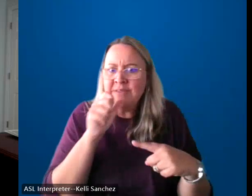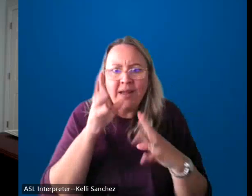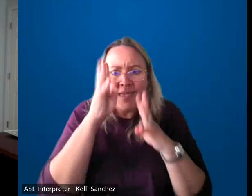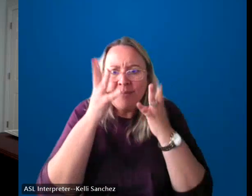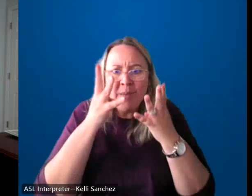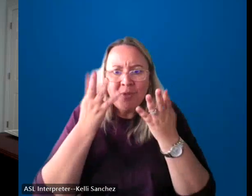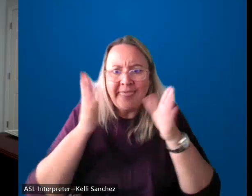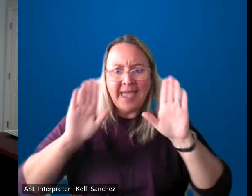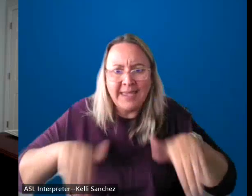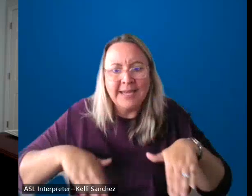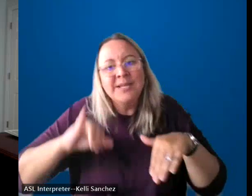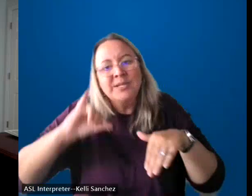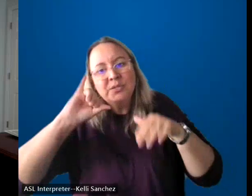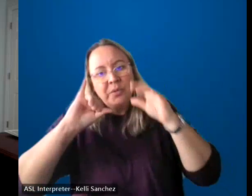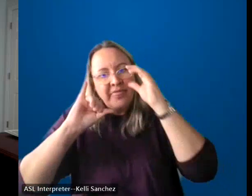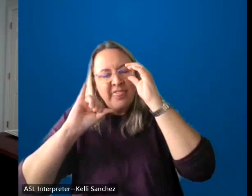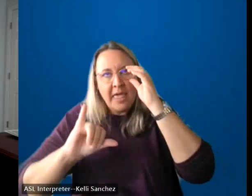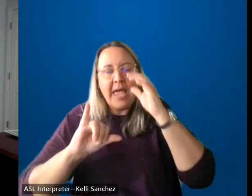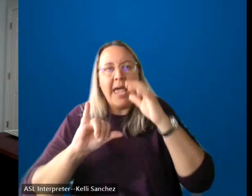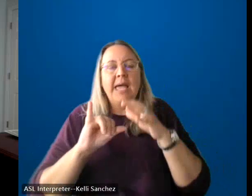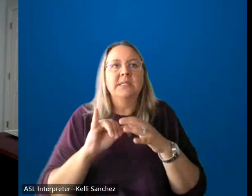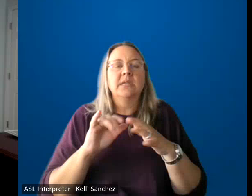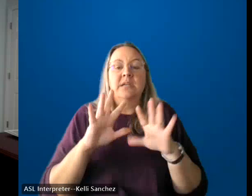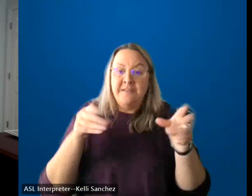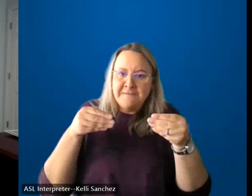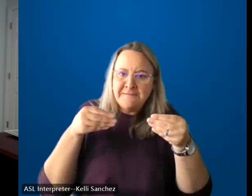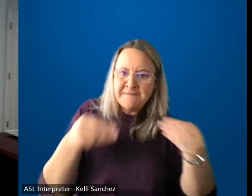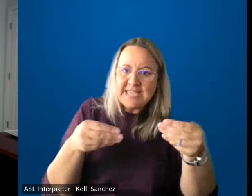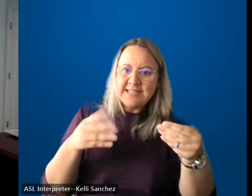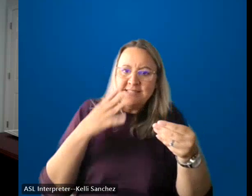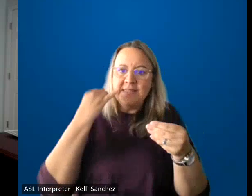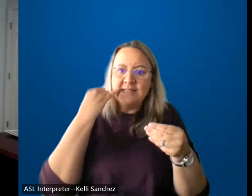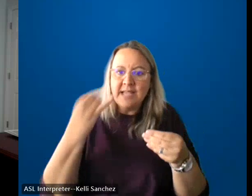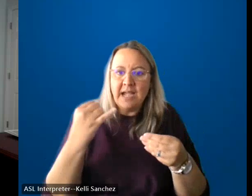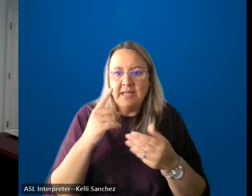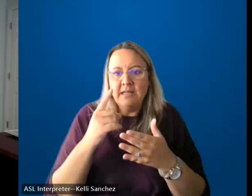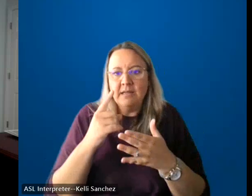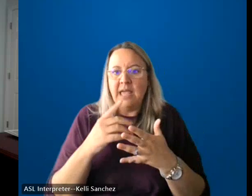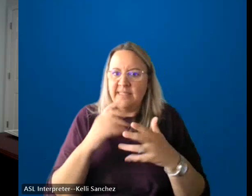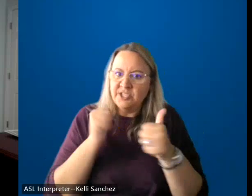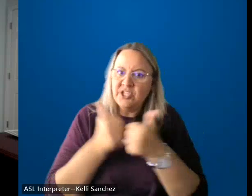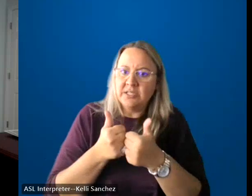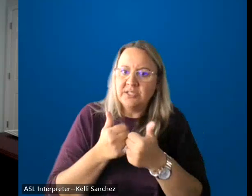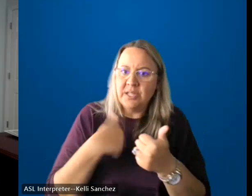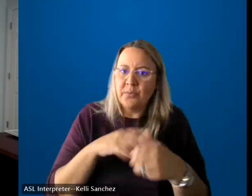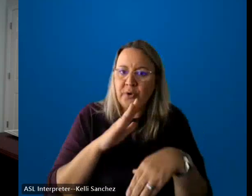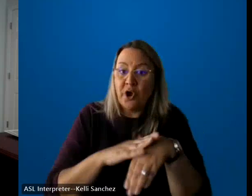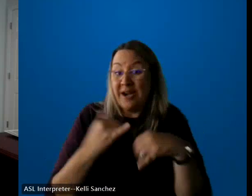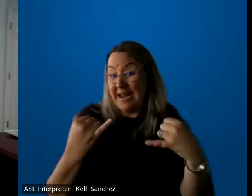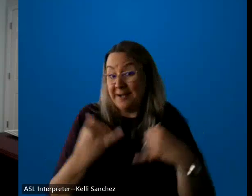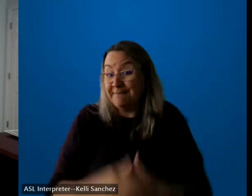so I think that sort of perpetuates and feeds into this issue that we're on right now.